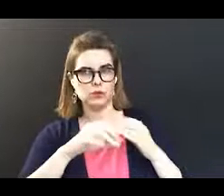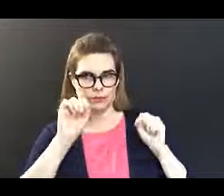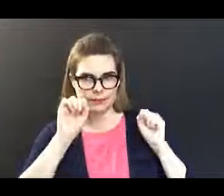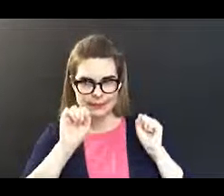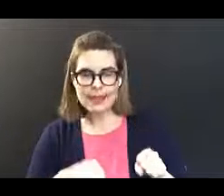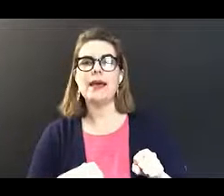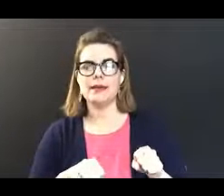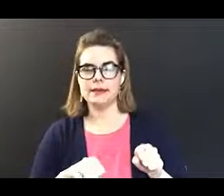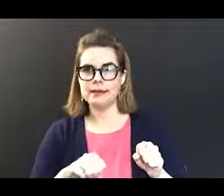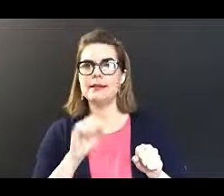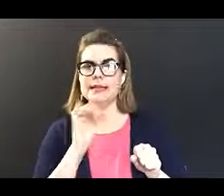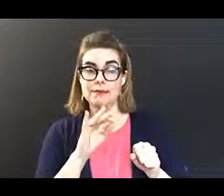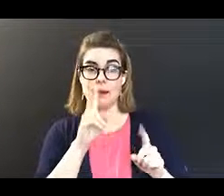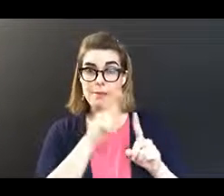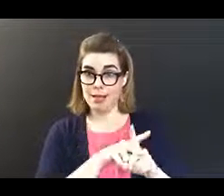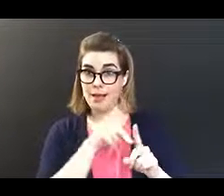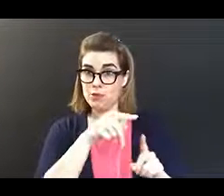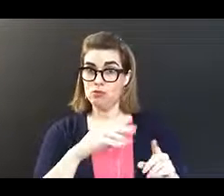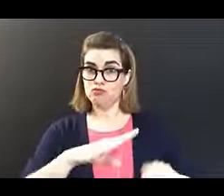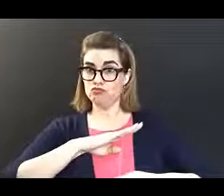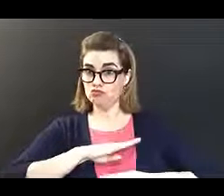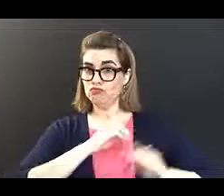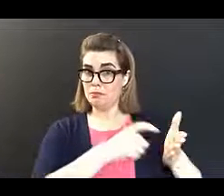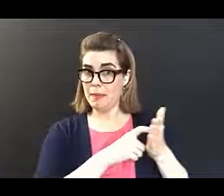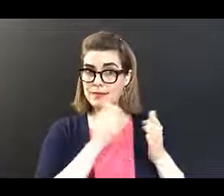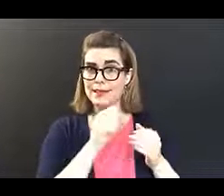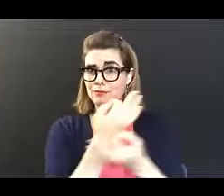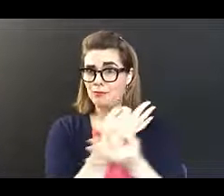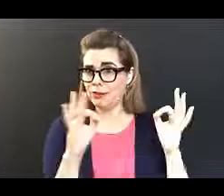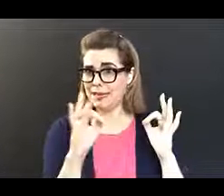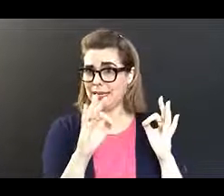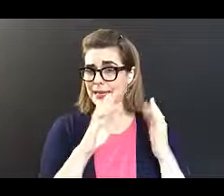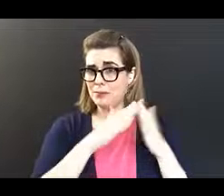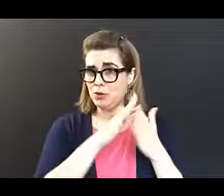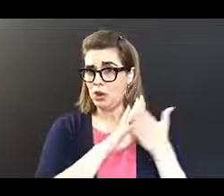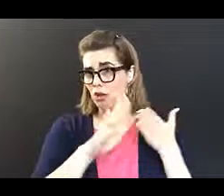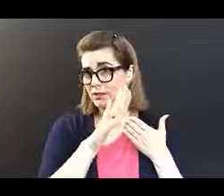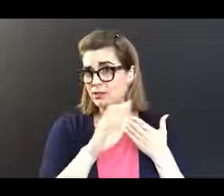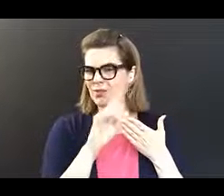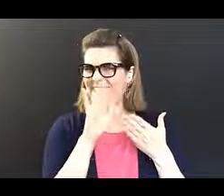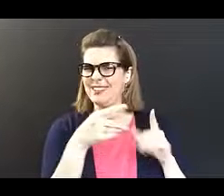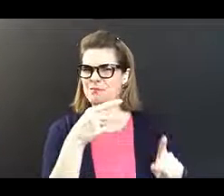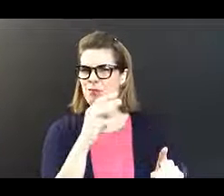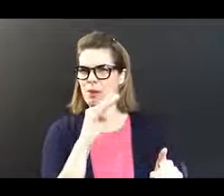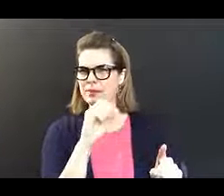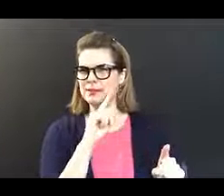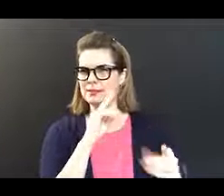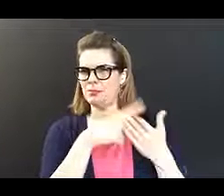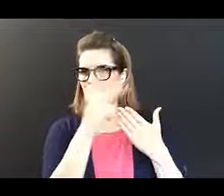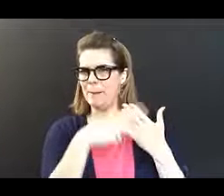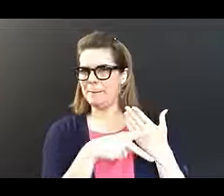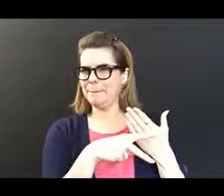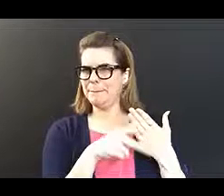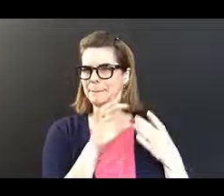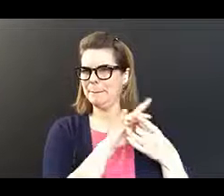tuition for their years at the community college district. So thank you, Alyssa. And I just wanted to mention that, like, as we transitioned